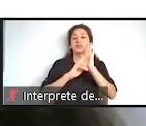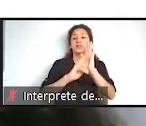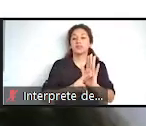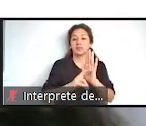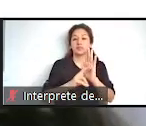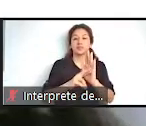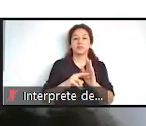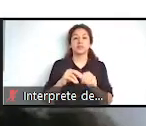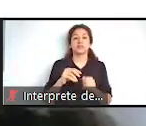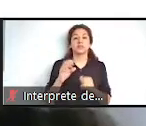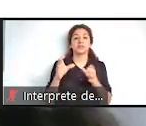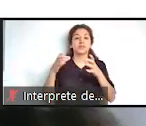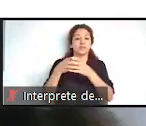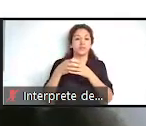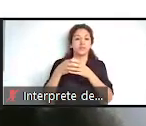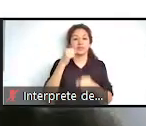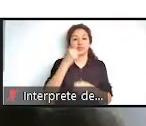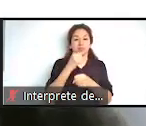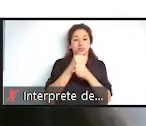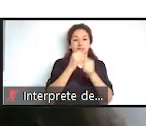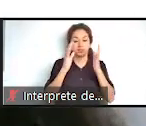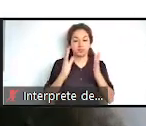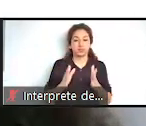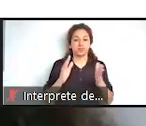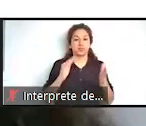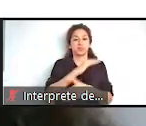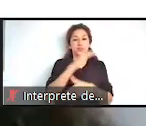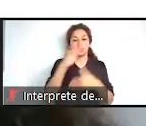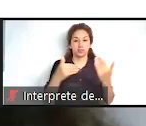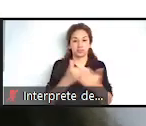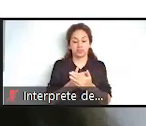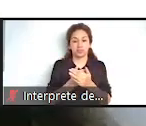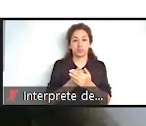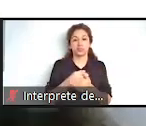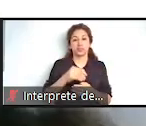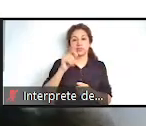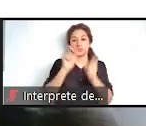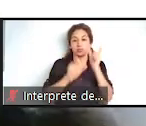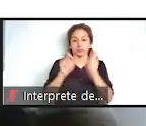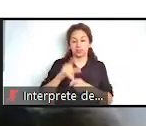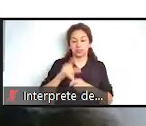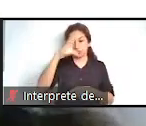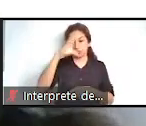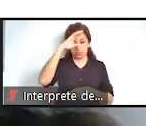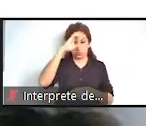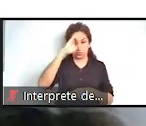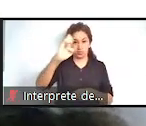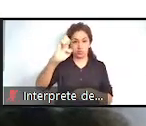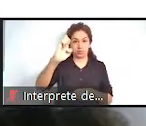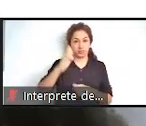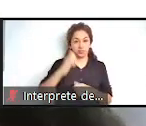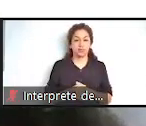international organization labor organization ladies and gentlemen ambassadors